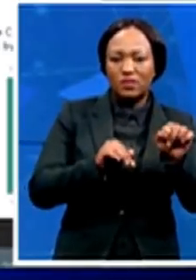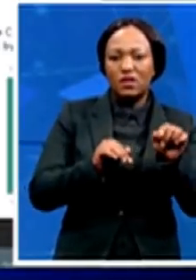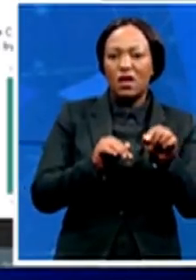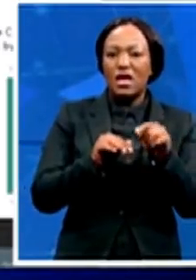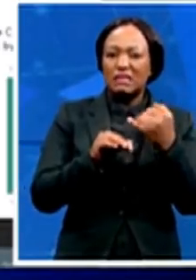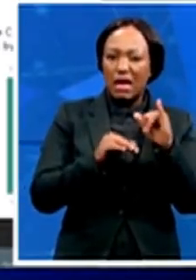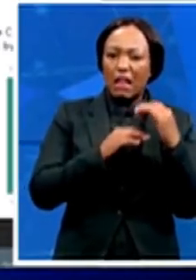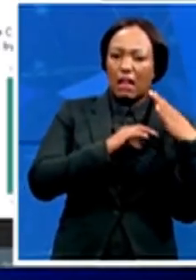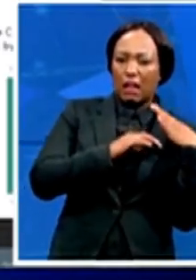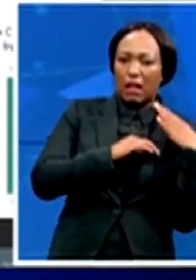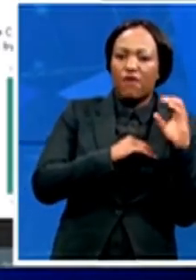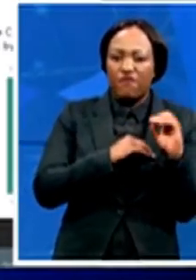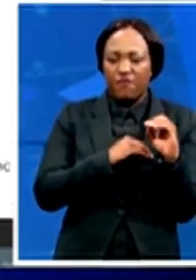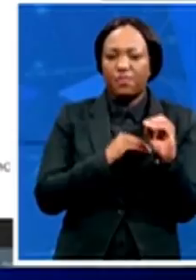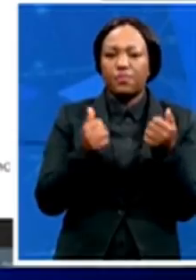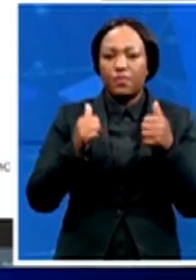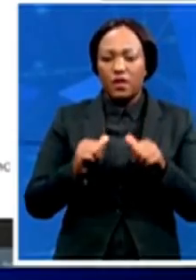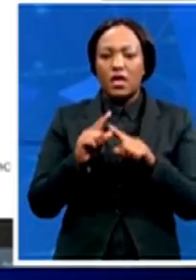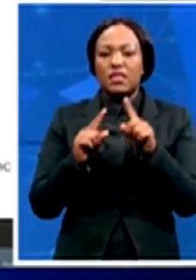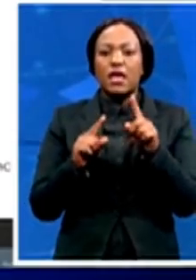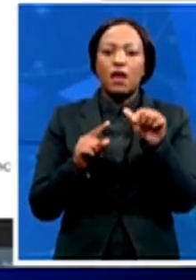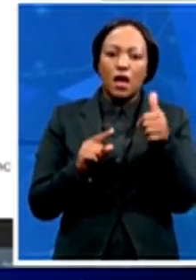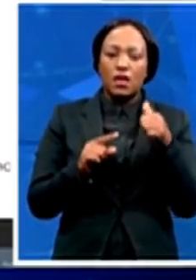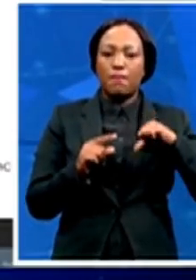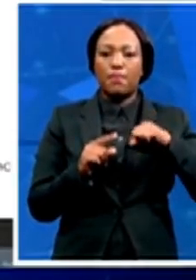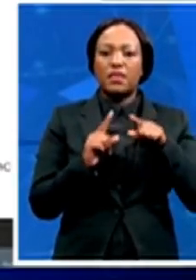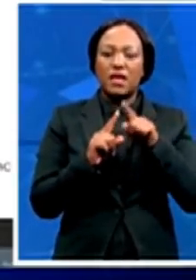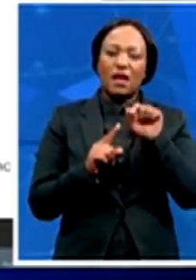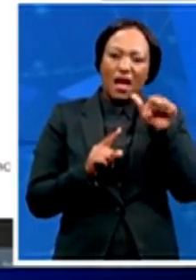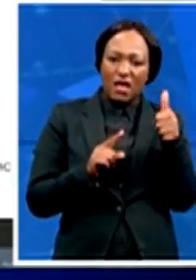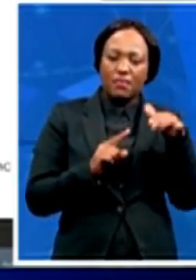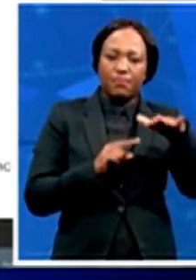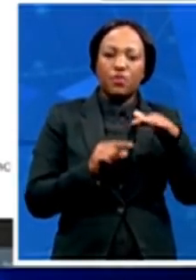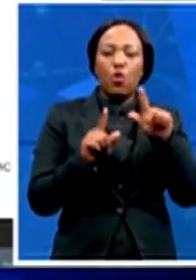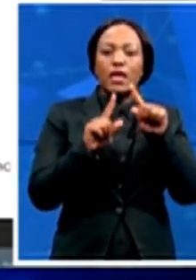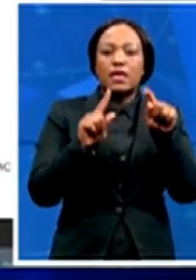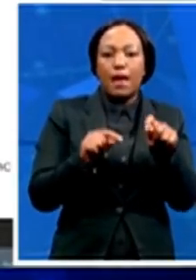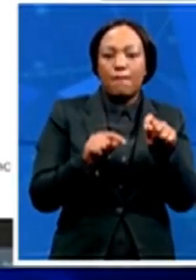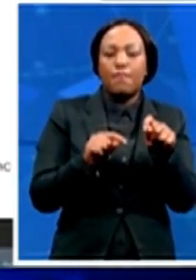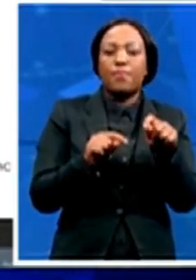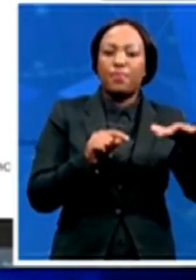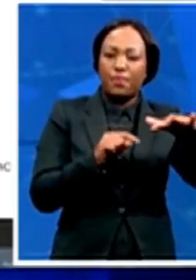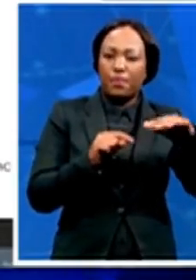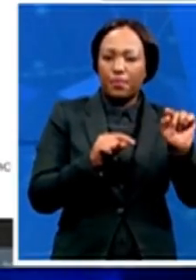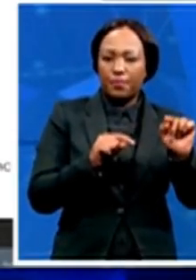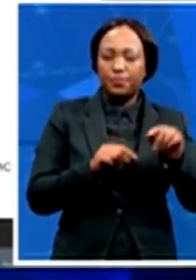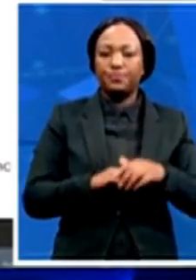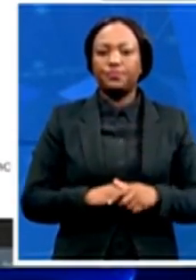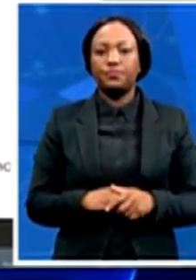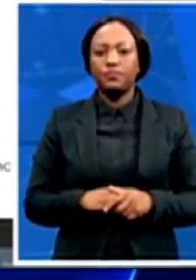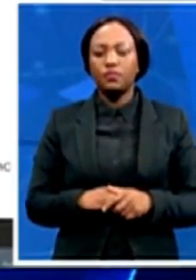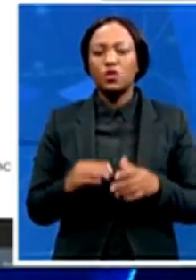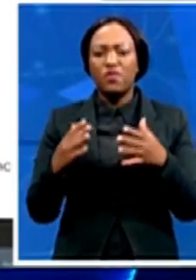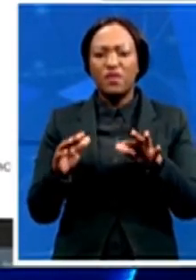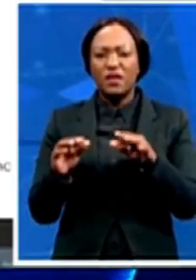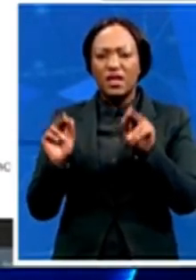only the metro, followed by Cape Winelands. If you then say, what have we learned? We've learned this issue of equity. It's the issue about the